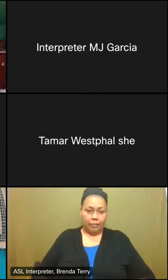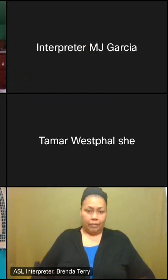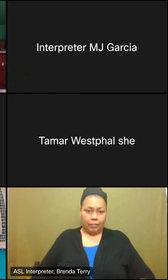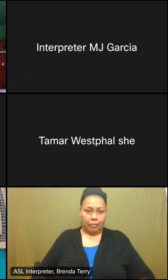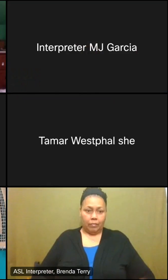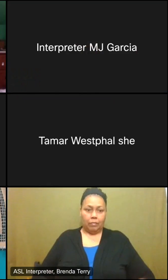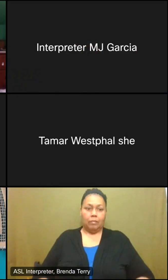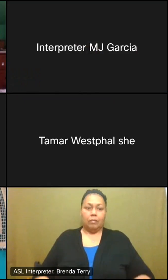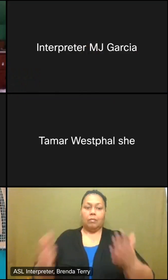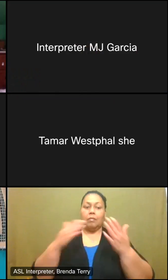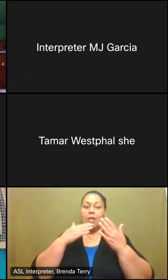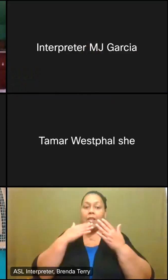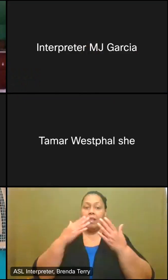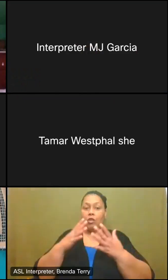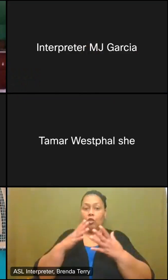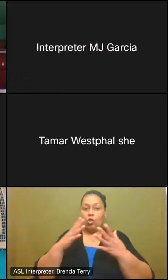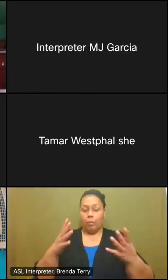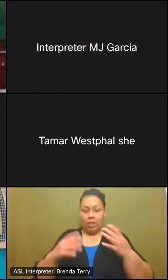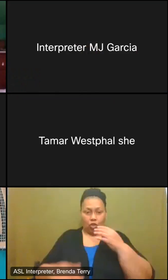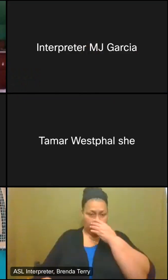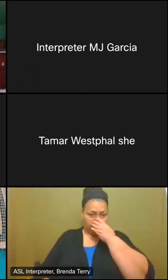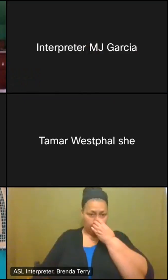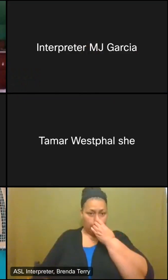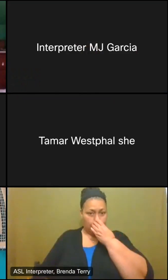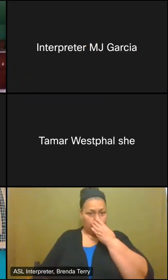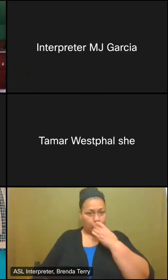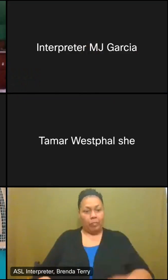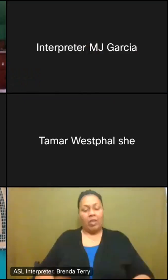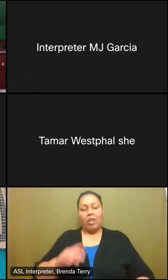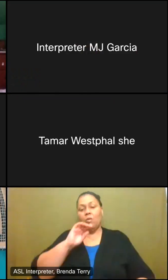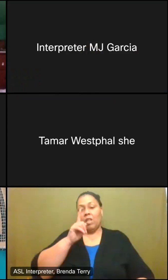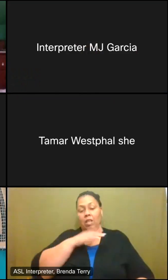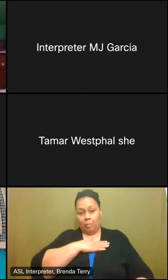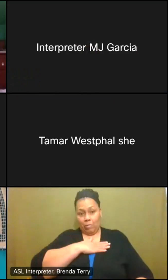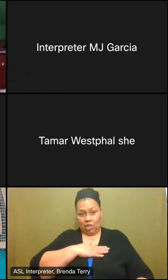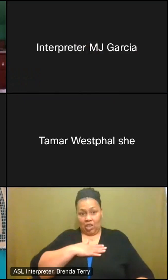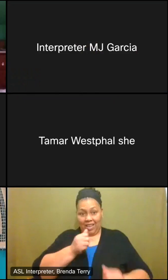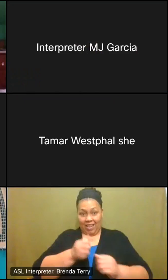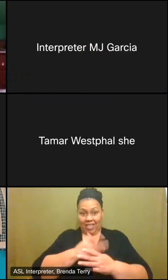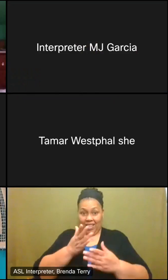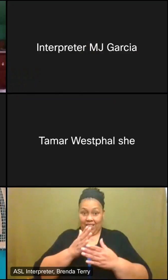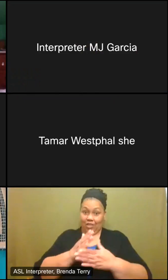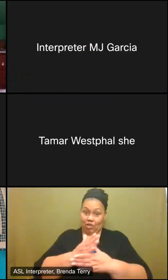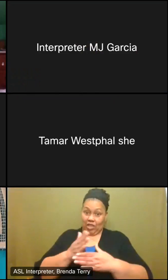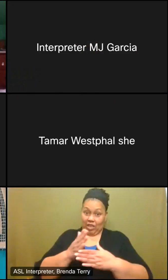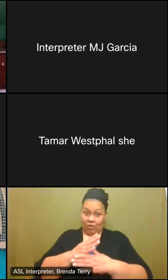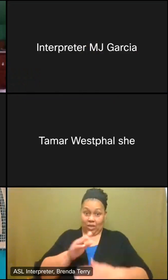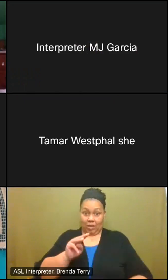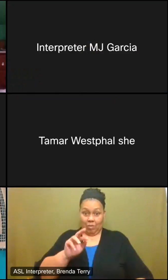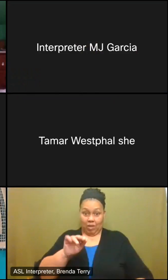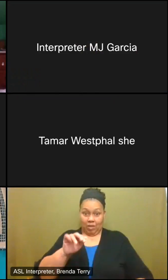Thank you so much. I'm really appreciating everything that you're sharing, Maria, and